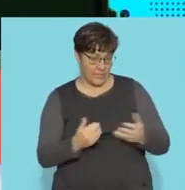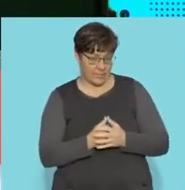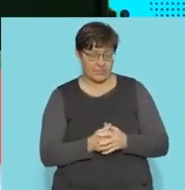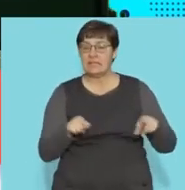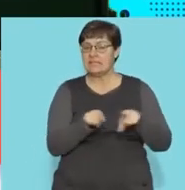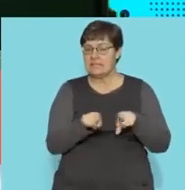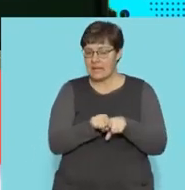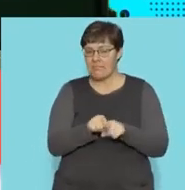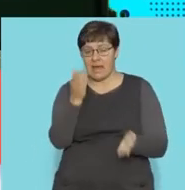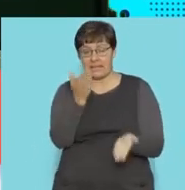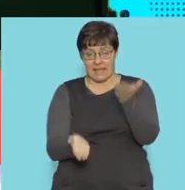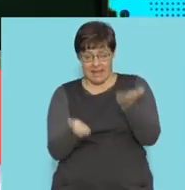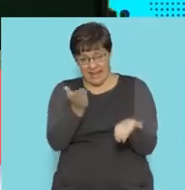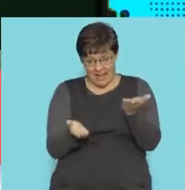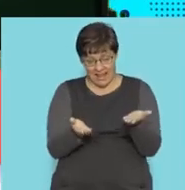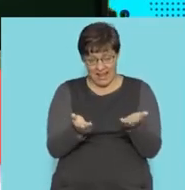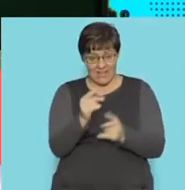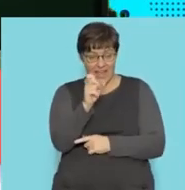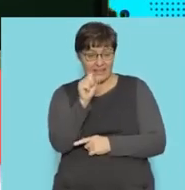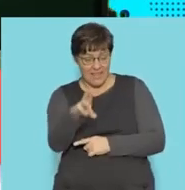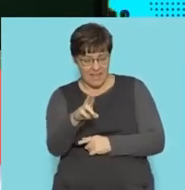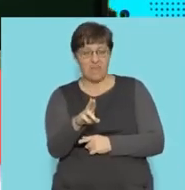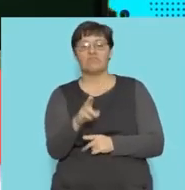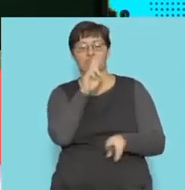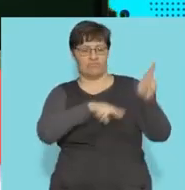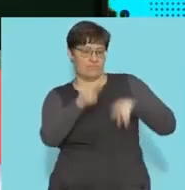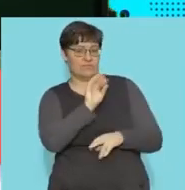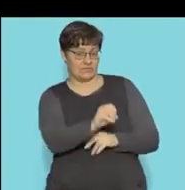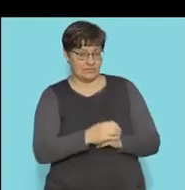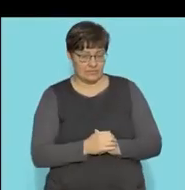be revising scale factors with you. Let's go to the board.